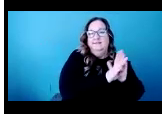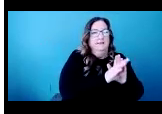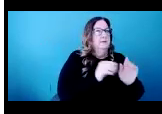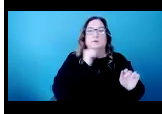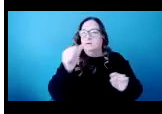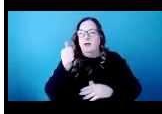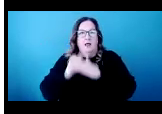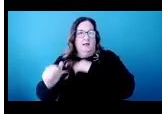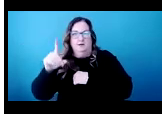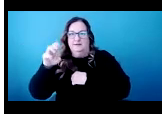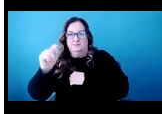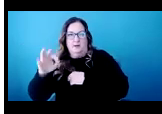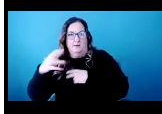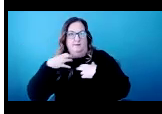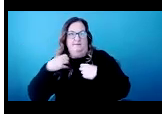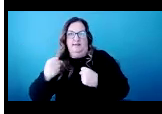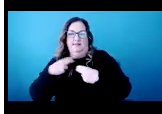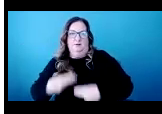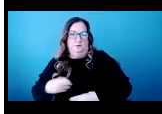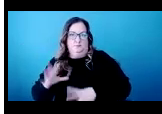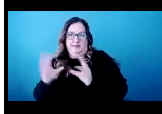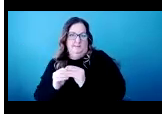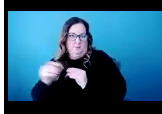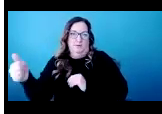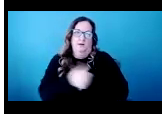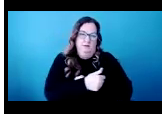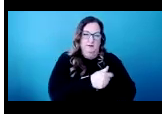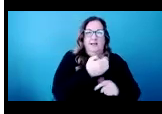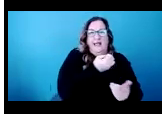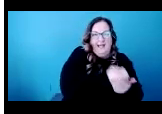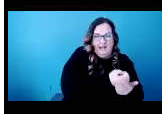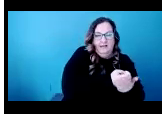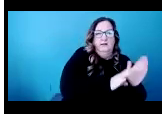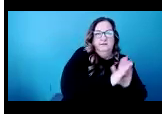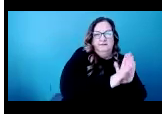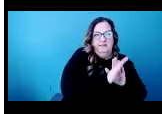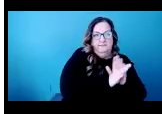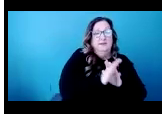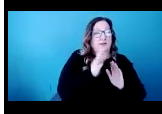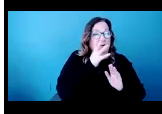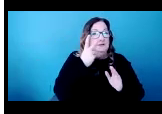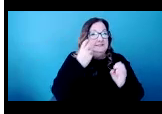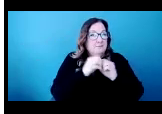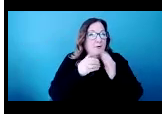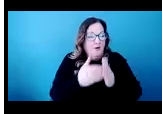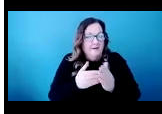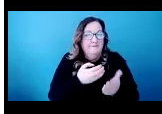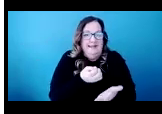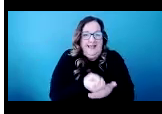around the independent living centers, then you're probably going to start seeing the economic and community development committee a lot more.